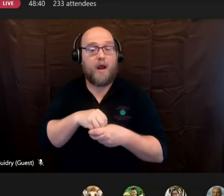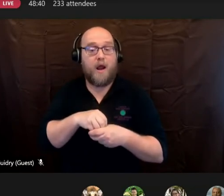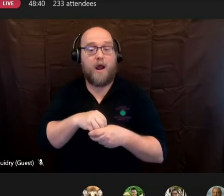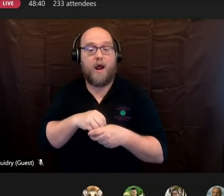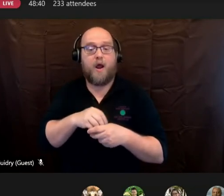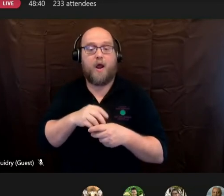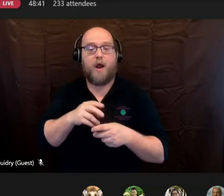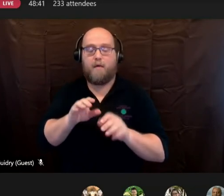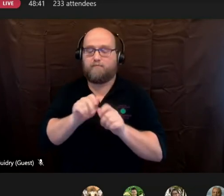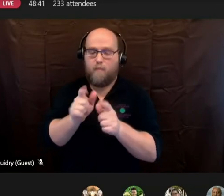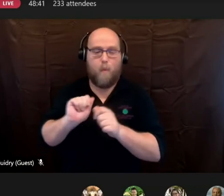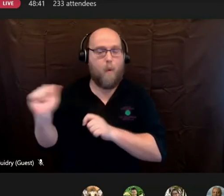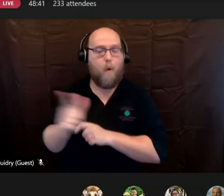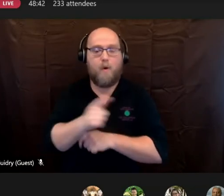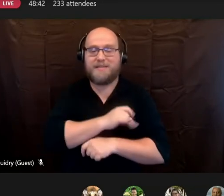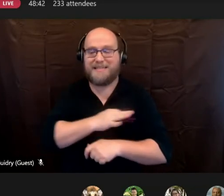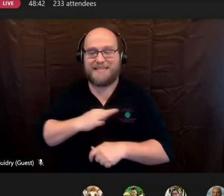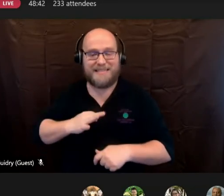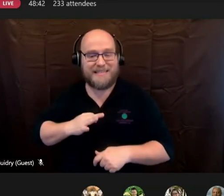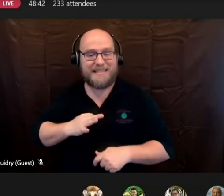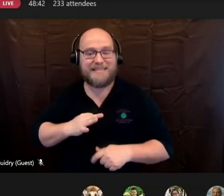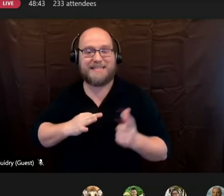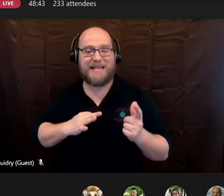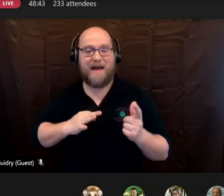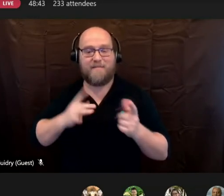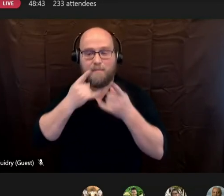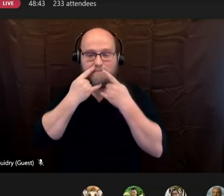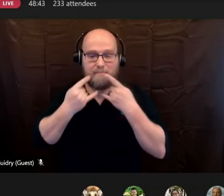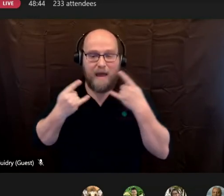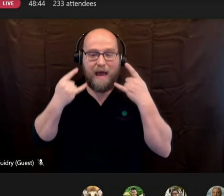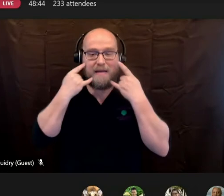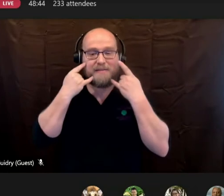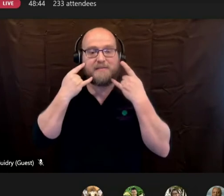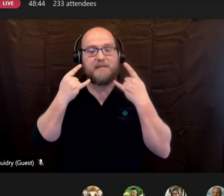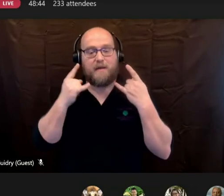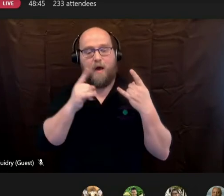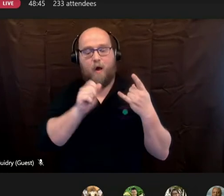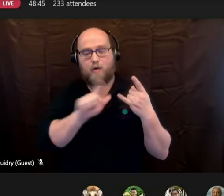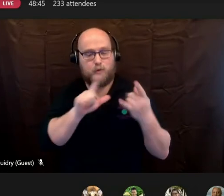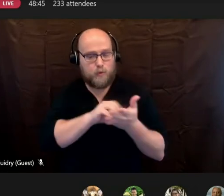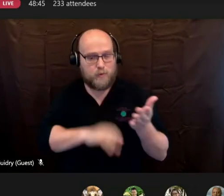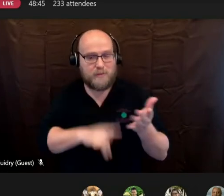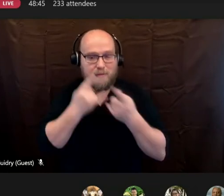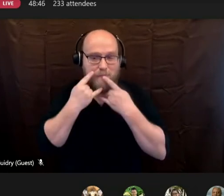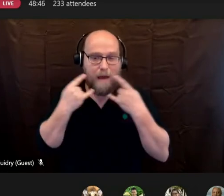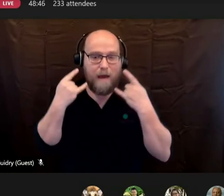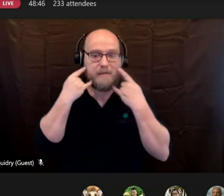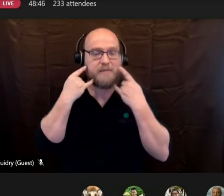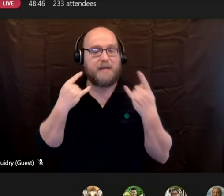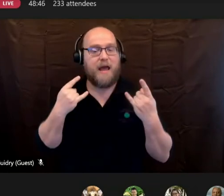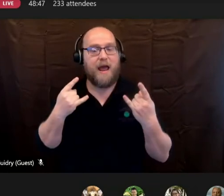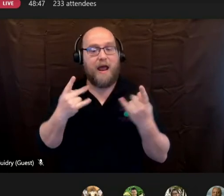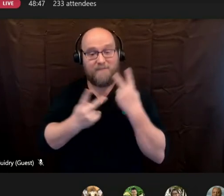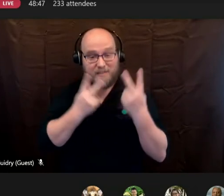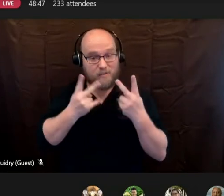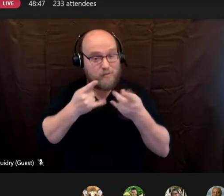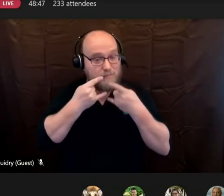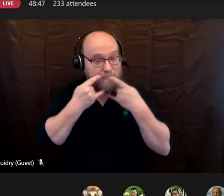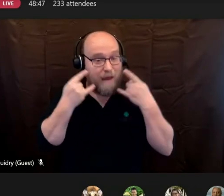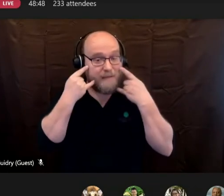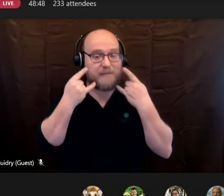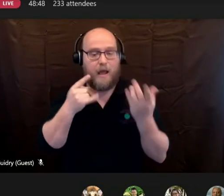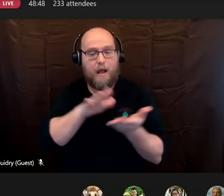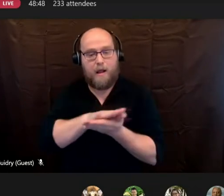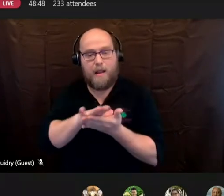and disinfecting, hand washing and health hygiene, responding to cases or suspected cases of COVID-19,